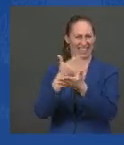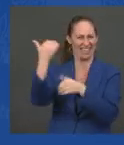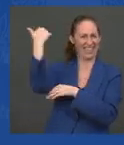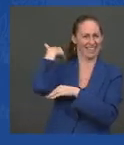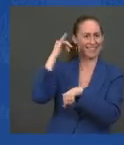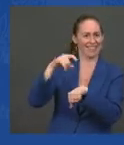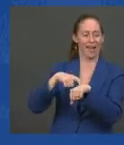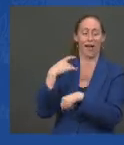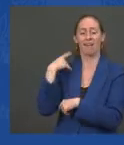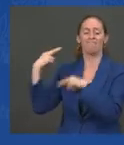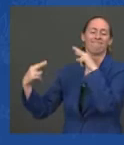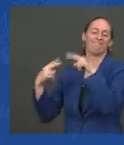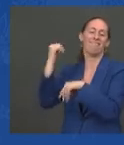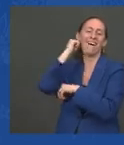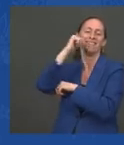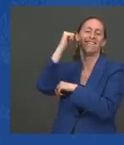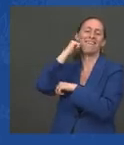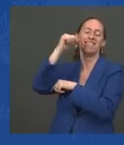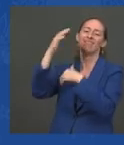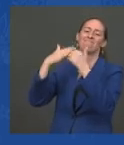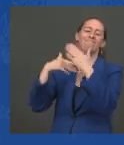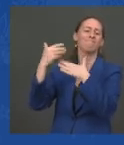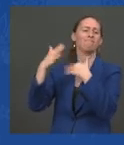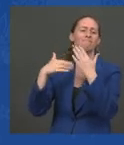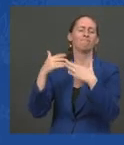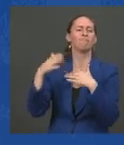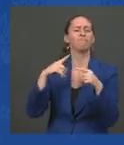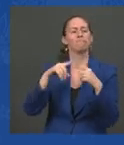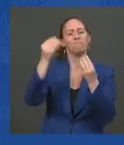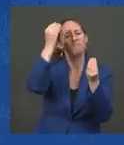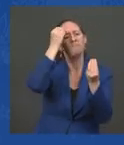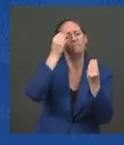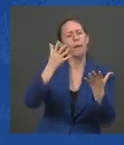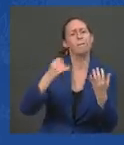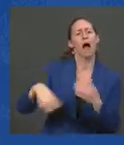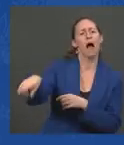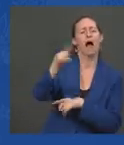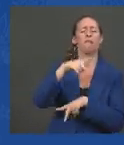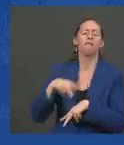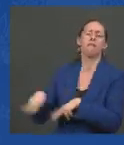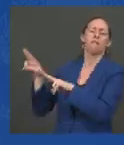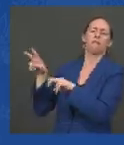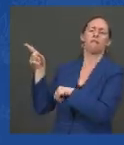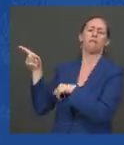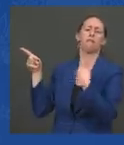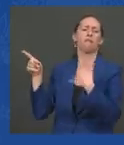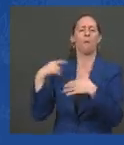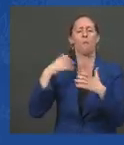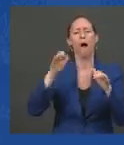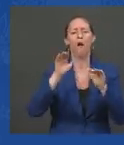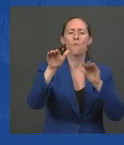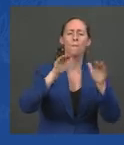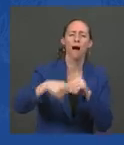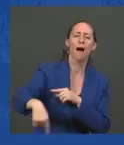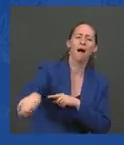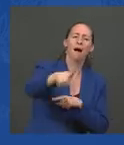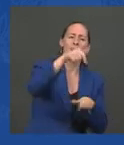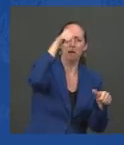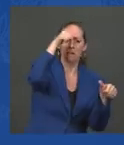day, draws so much inspiration and reminds so many of the work and the words of Dr.